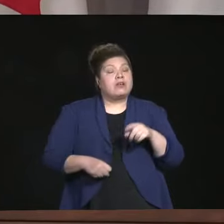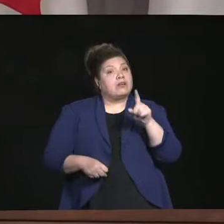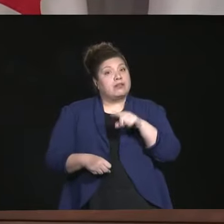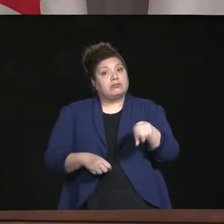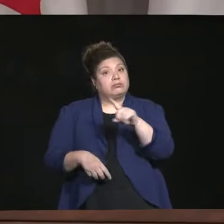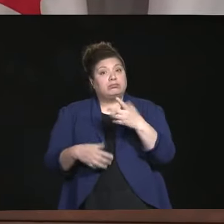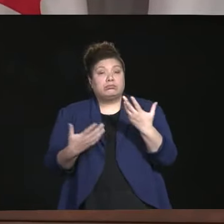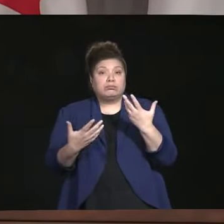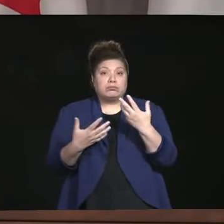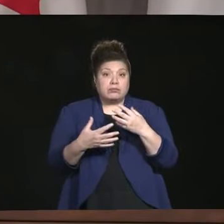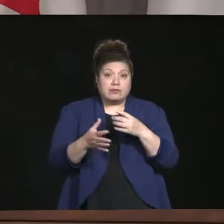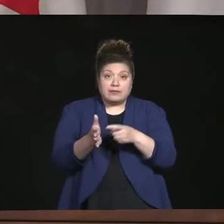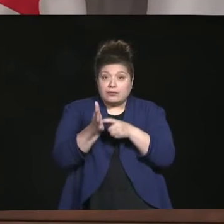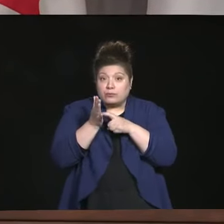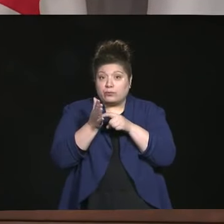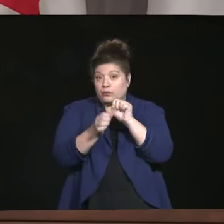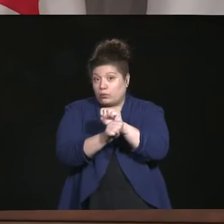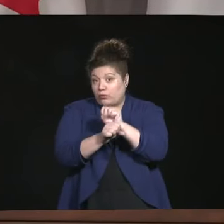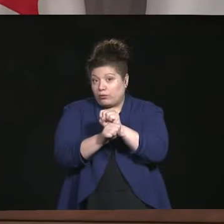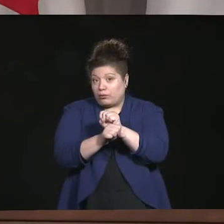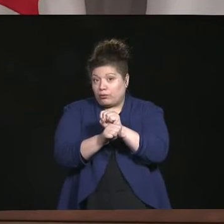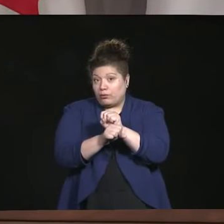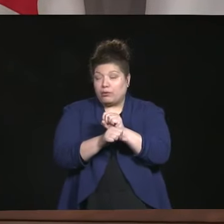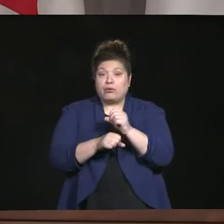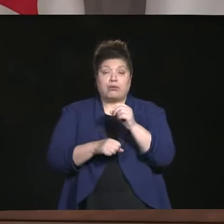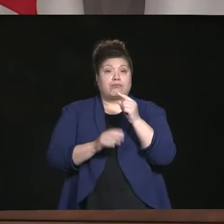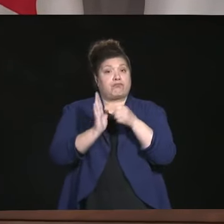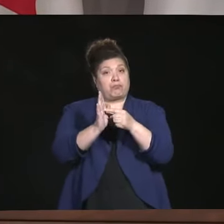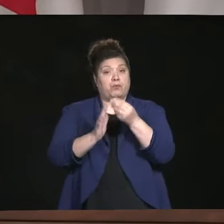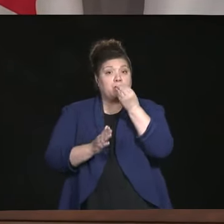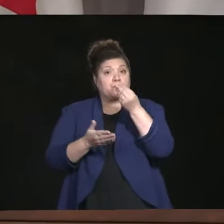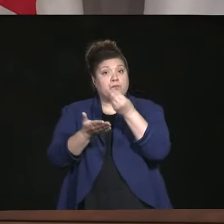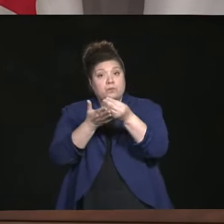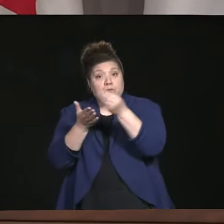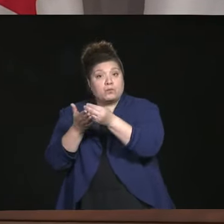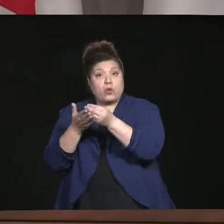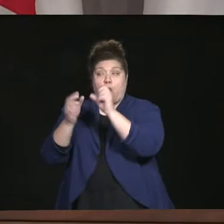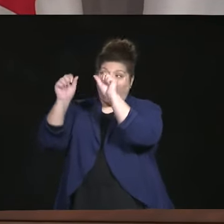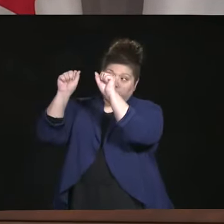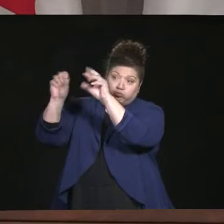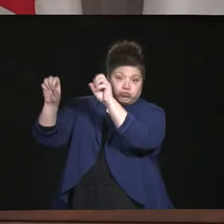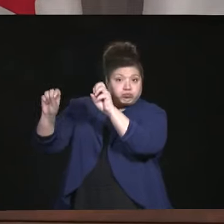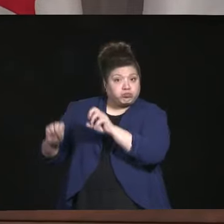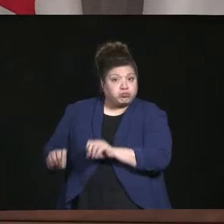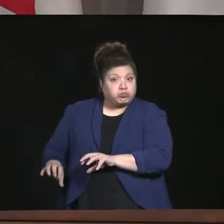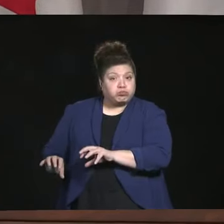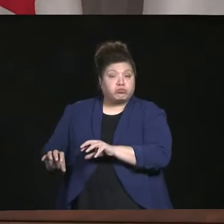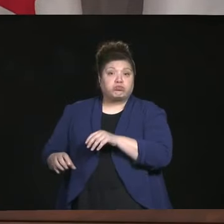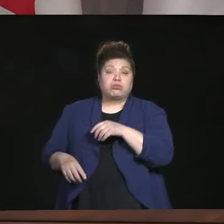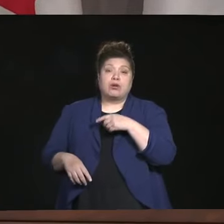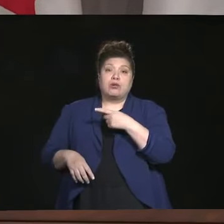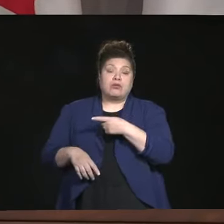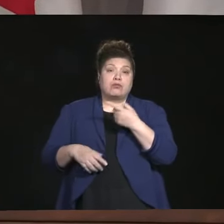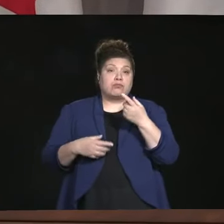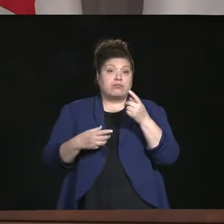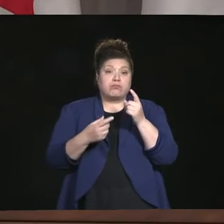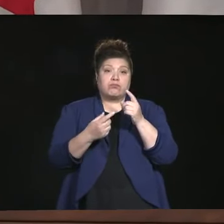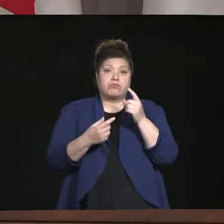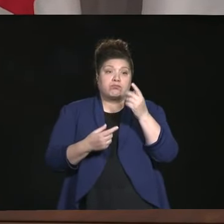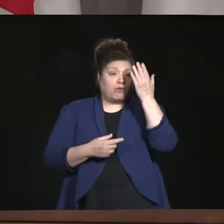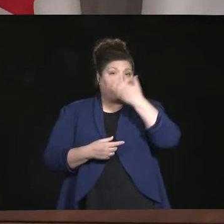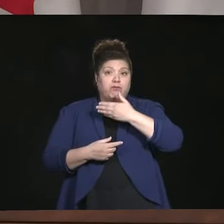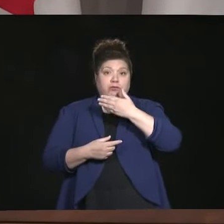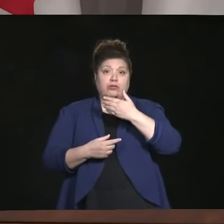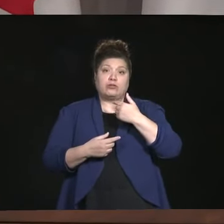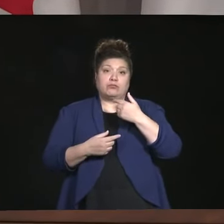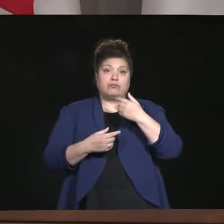like stocking grocery shelves or working on the front lines of our amazing healthcare